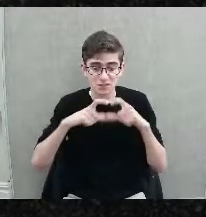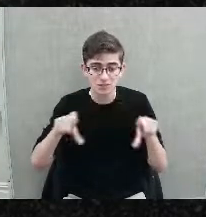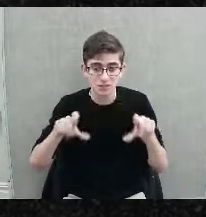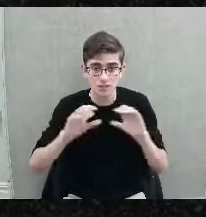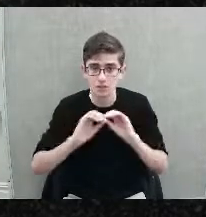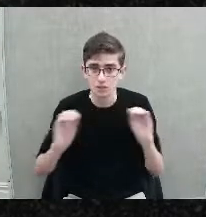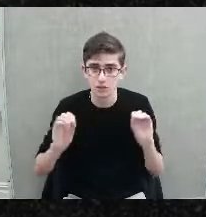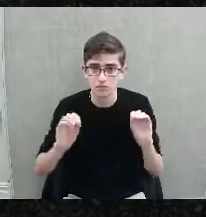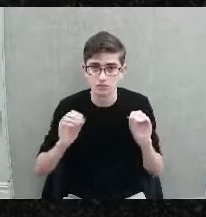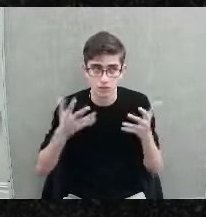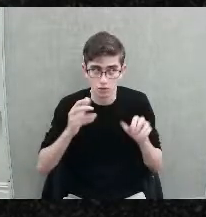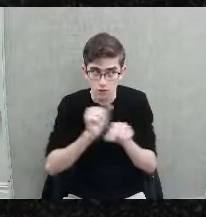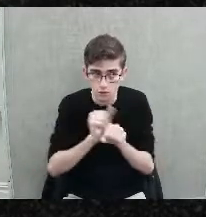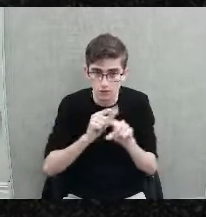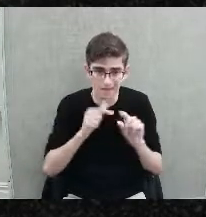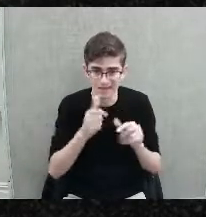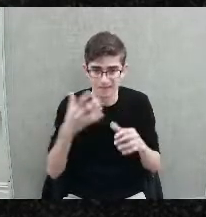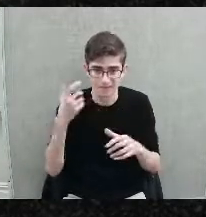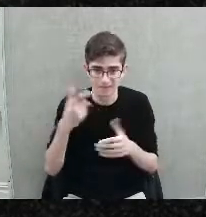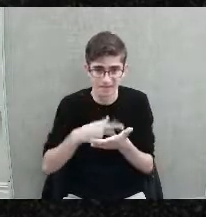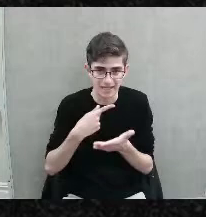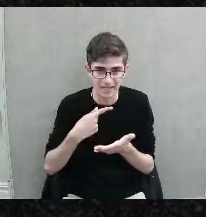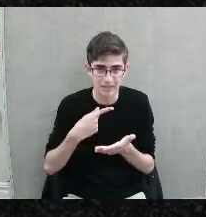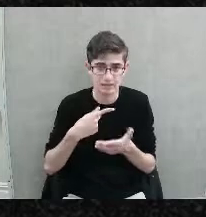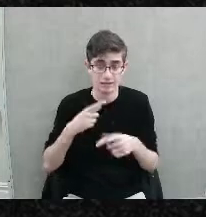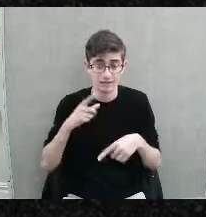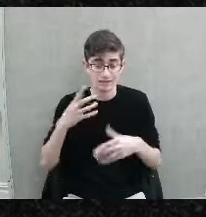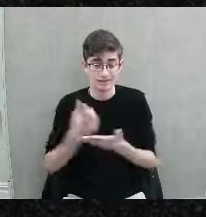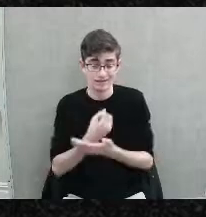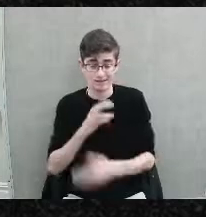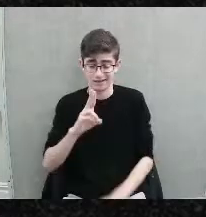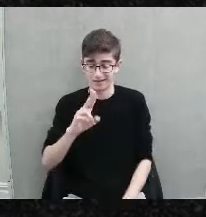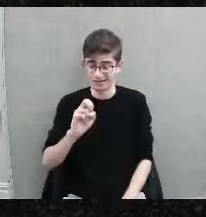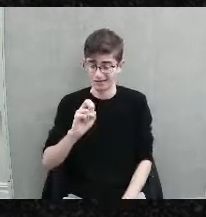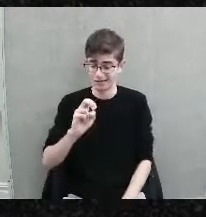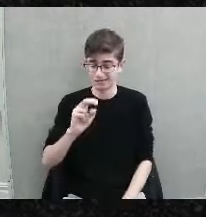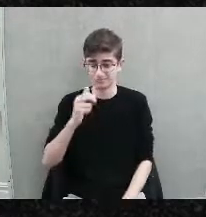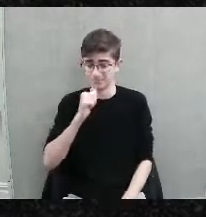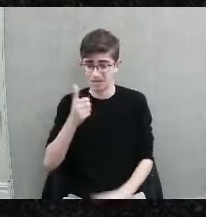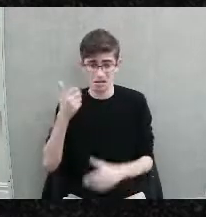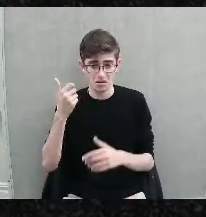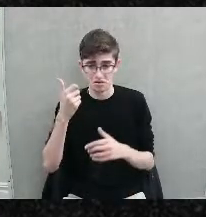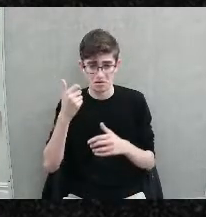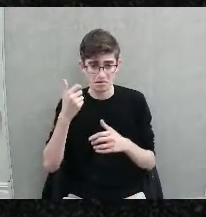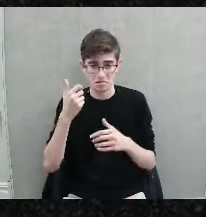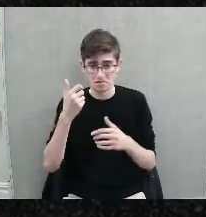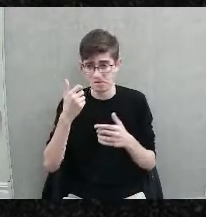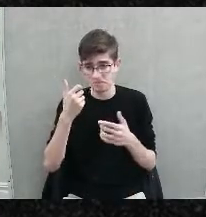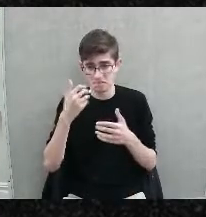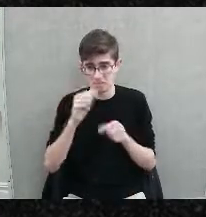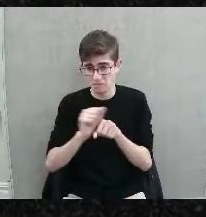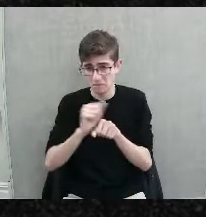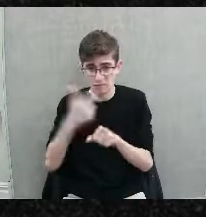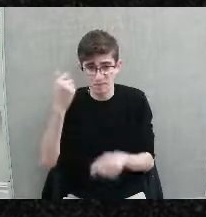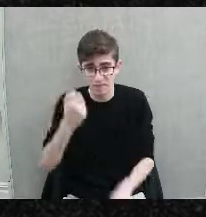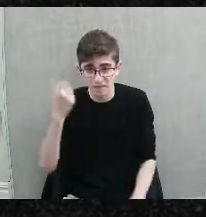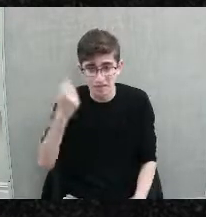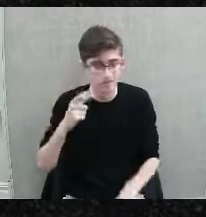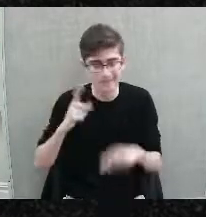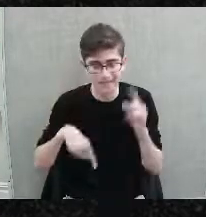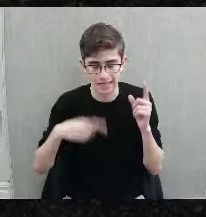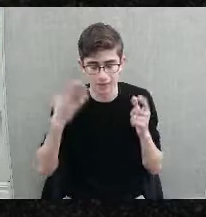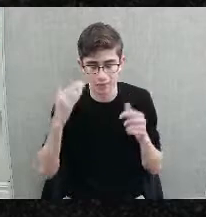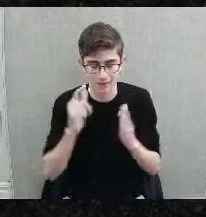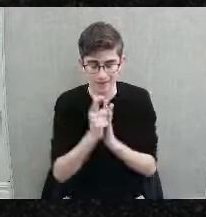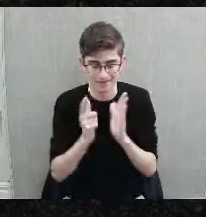performed. They weren't eligible for unemployment because of the kind of quasi legal way a lot of these entities were set up, right? The